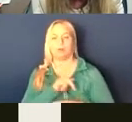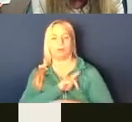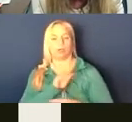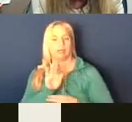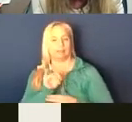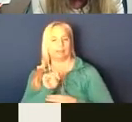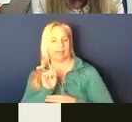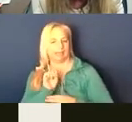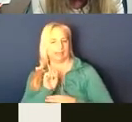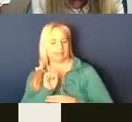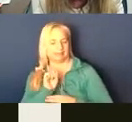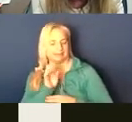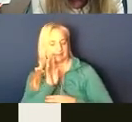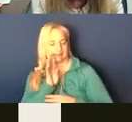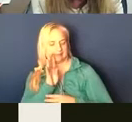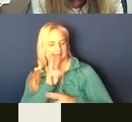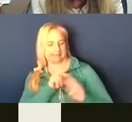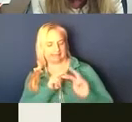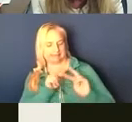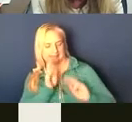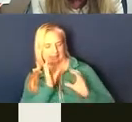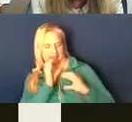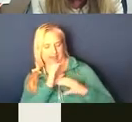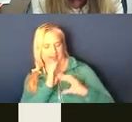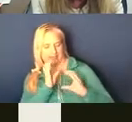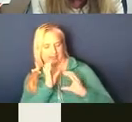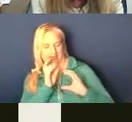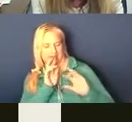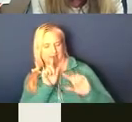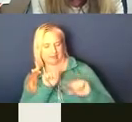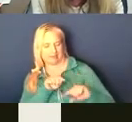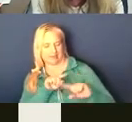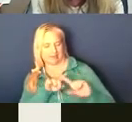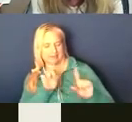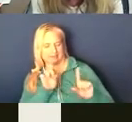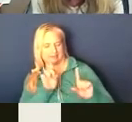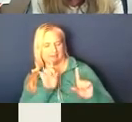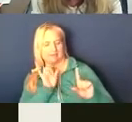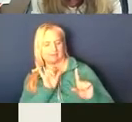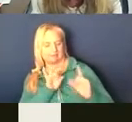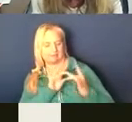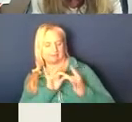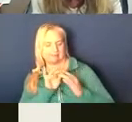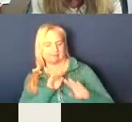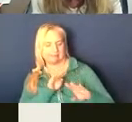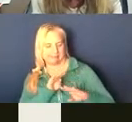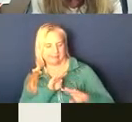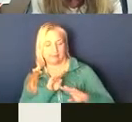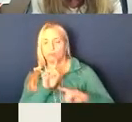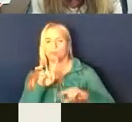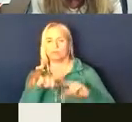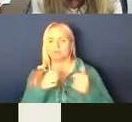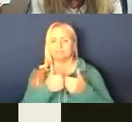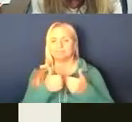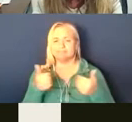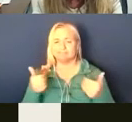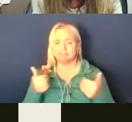can create a lens for how we are responding to behaviors, because we cannot separate